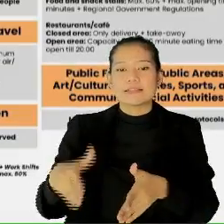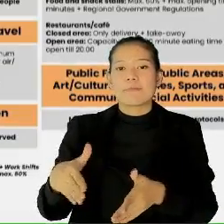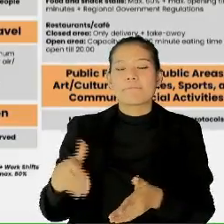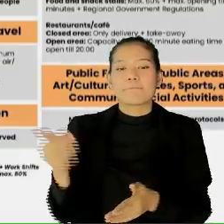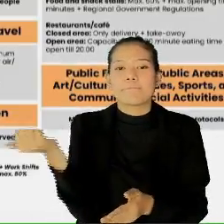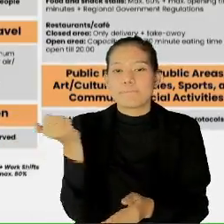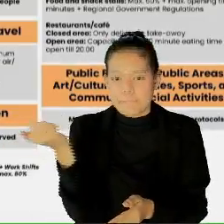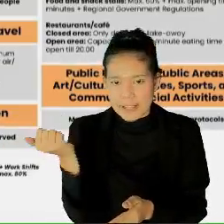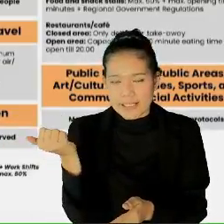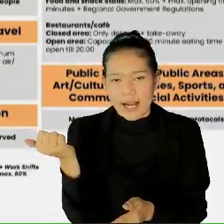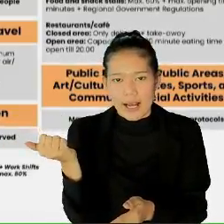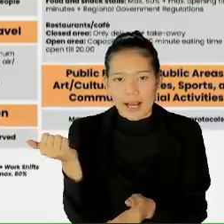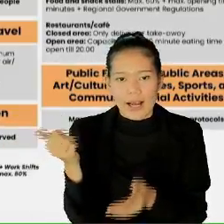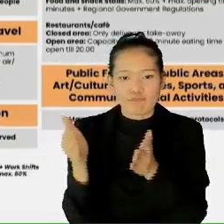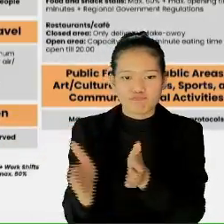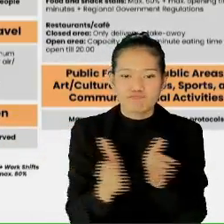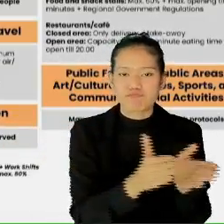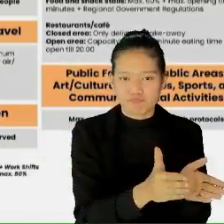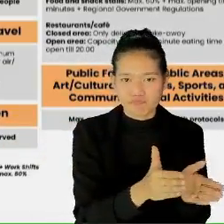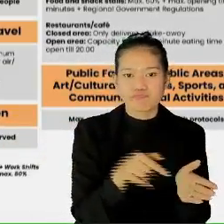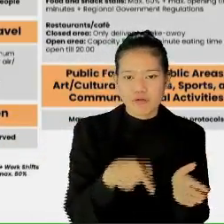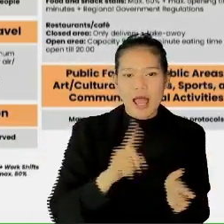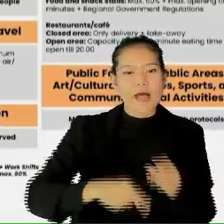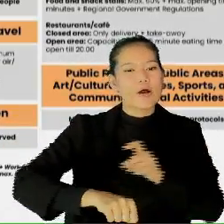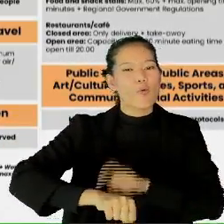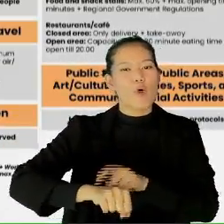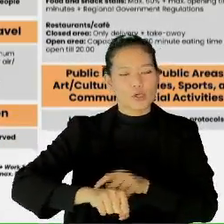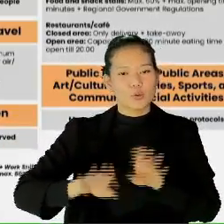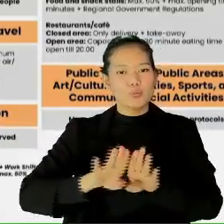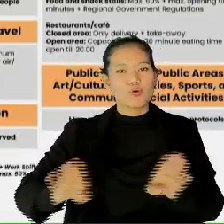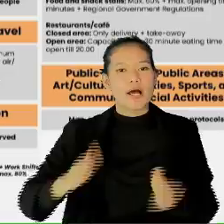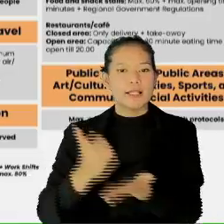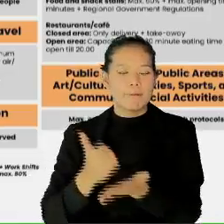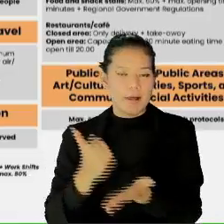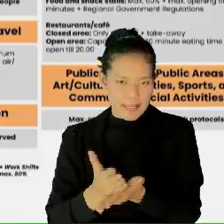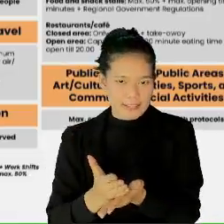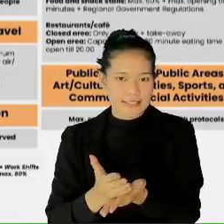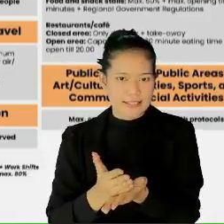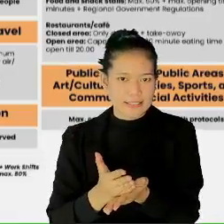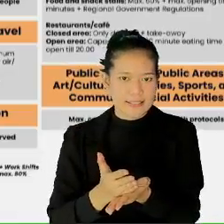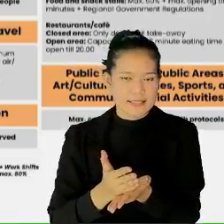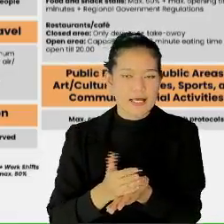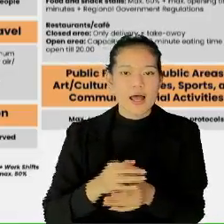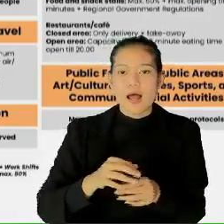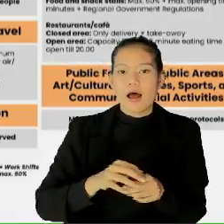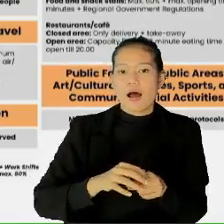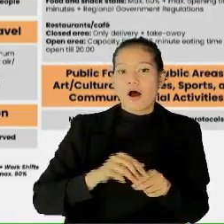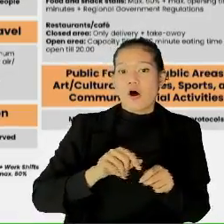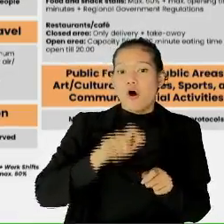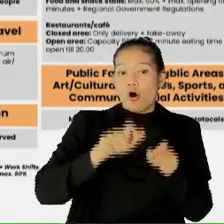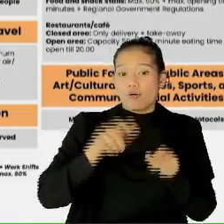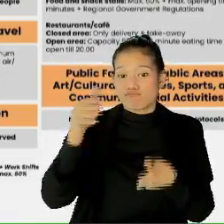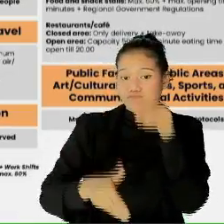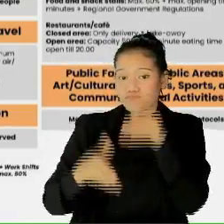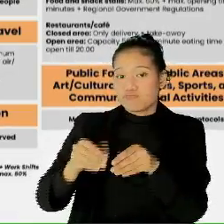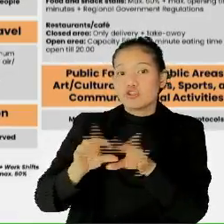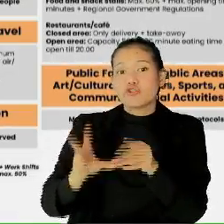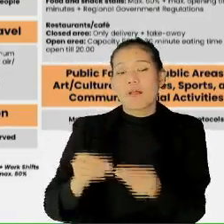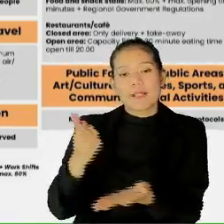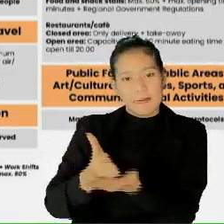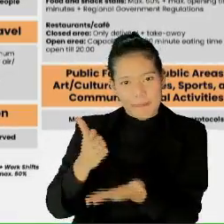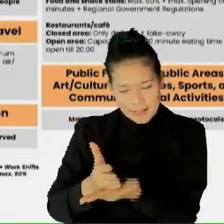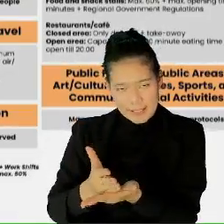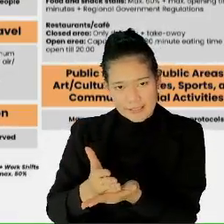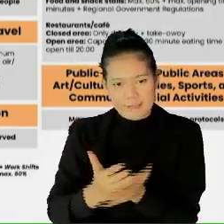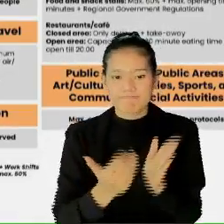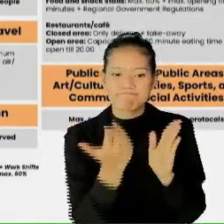on capacity, operating hours, and visitor criteria as applied to the other level 3